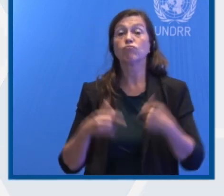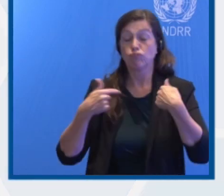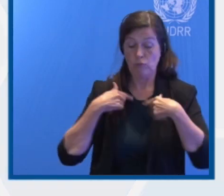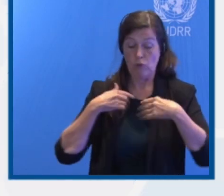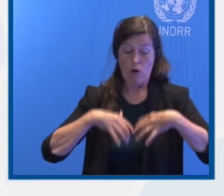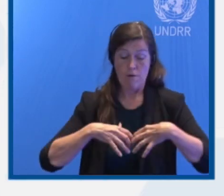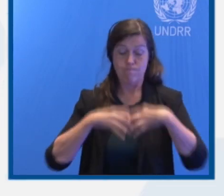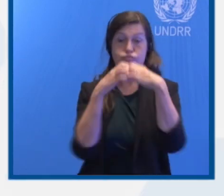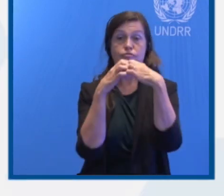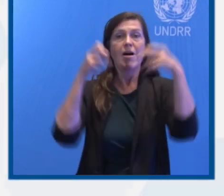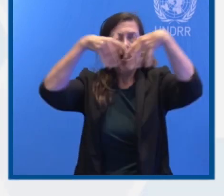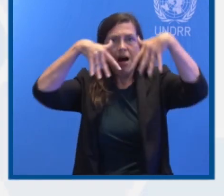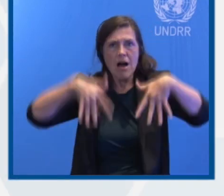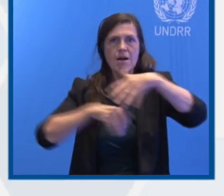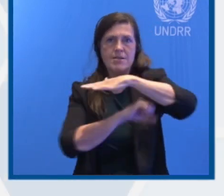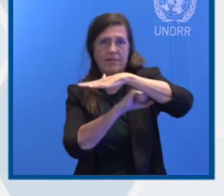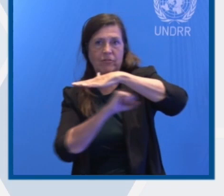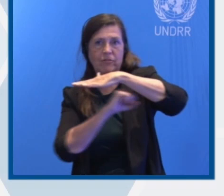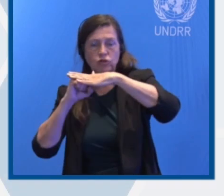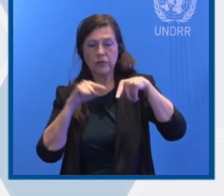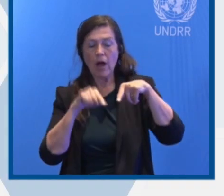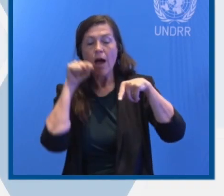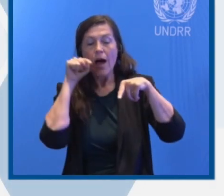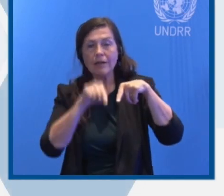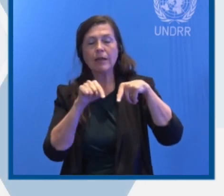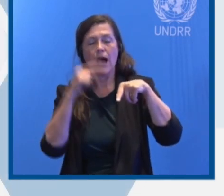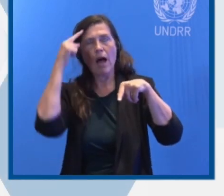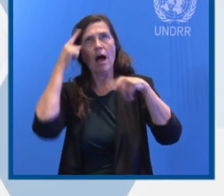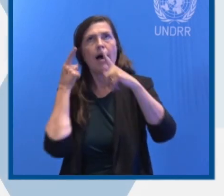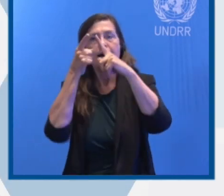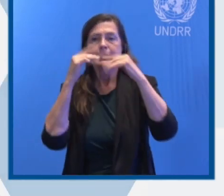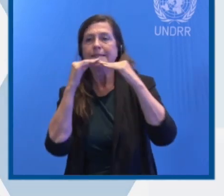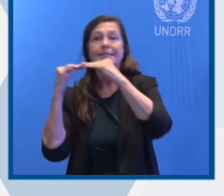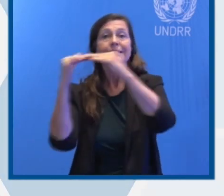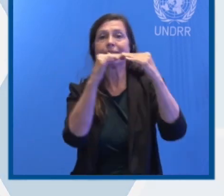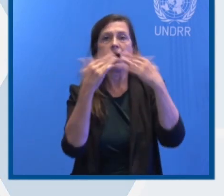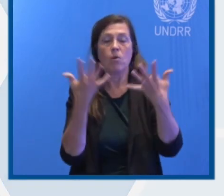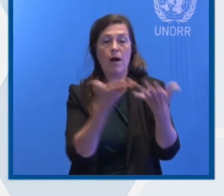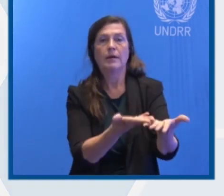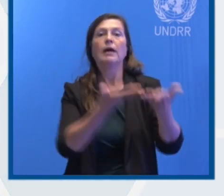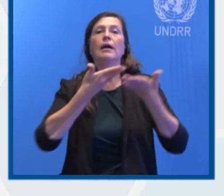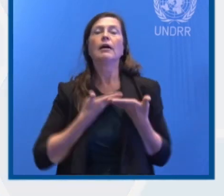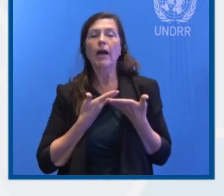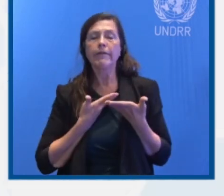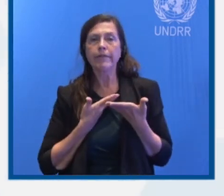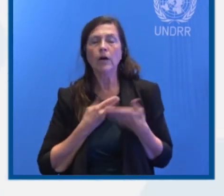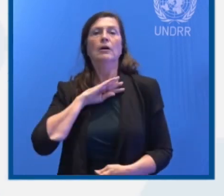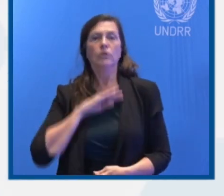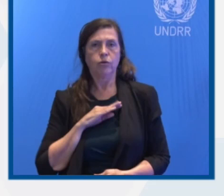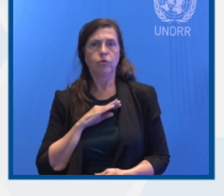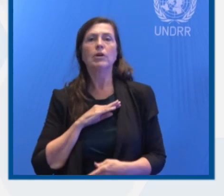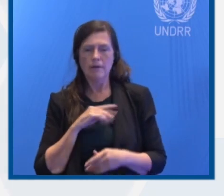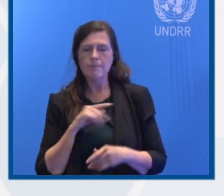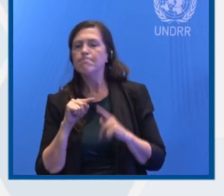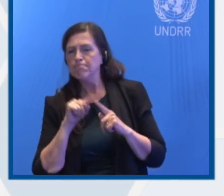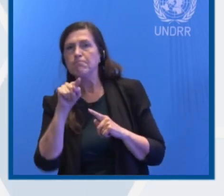going to give us some security, is going to ensure that that asset is going to serve its